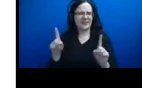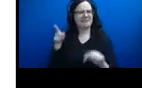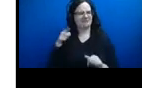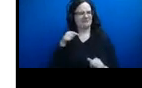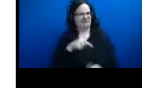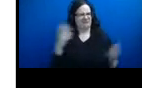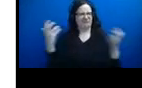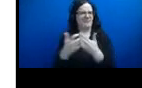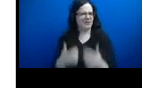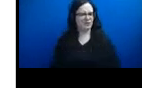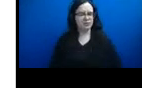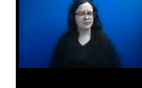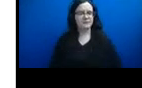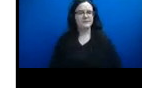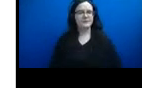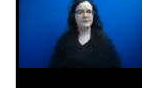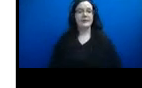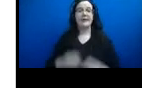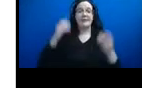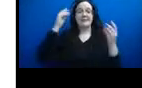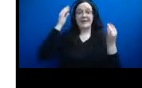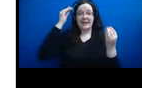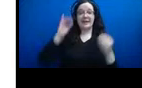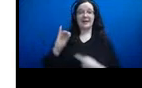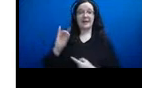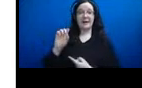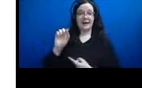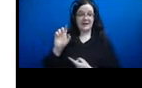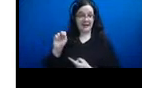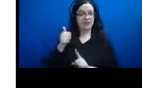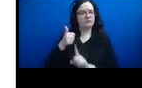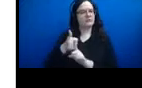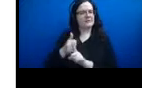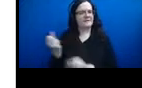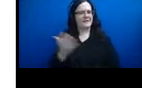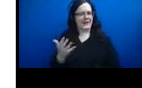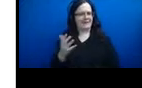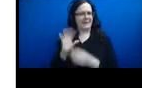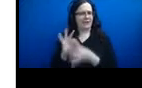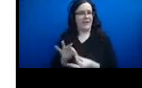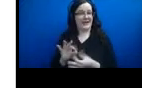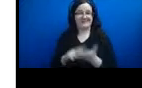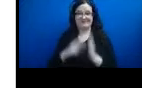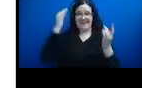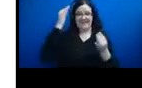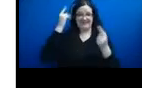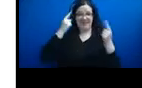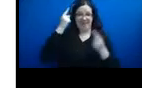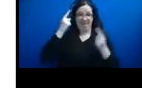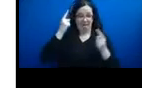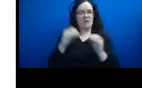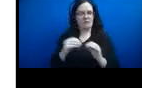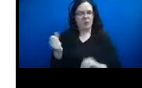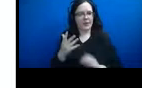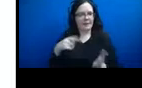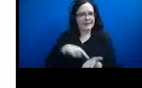The ideation was gambling related. So people who had ideation had a higher total gambling debt, more money spent weekly on